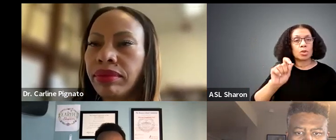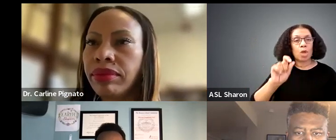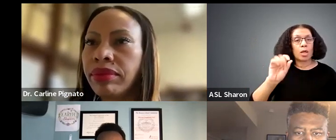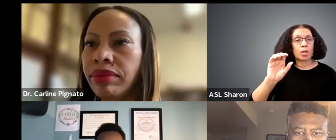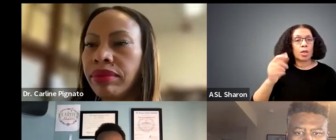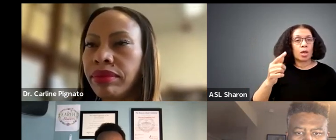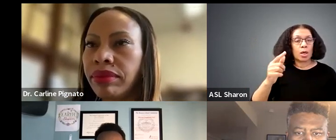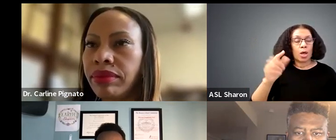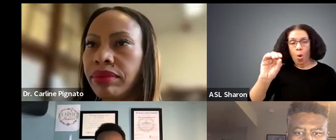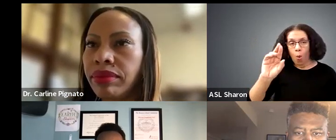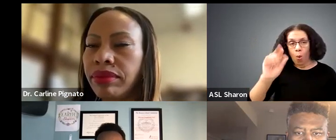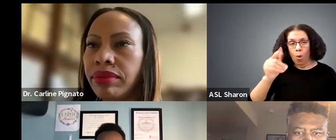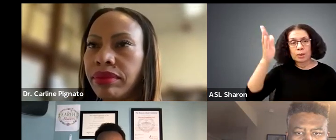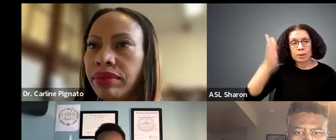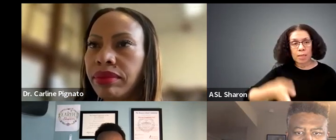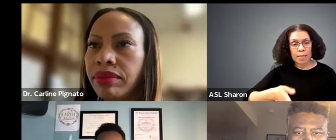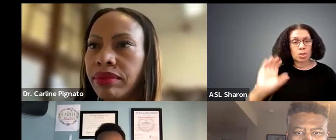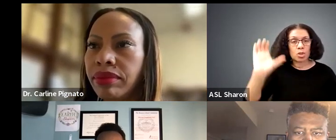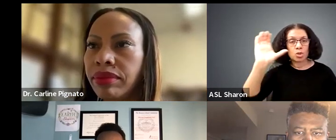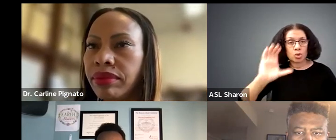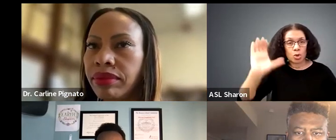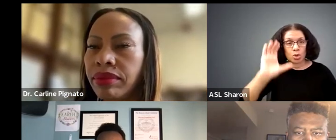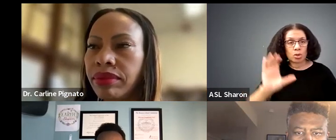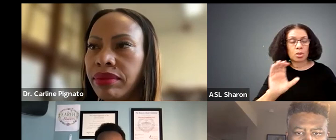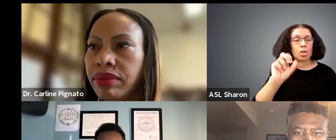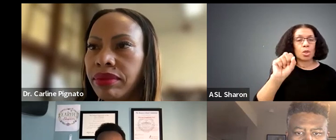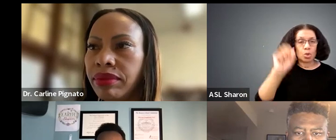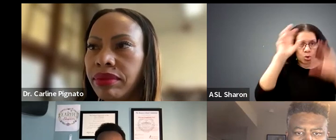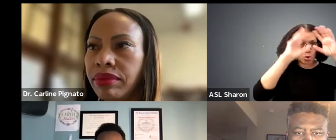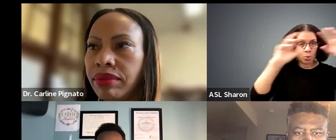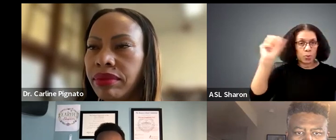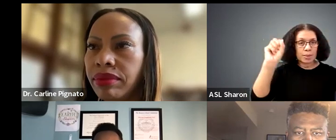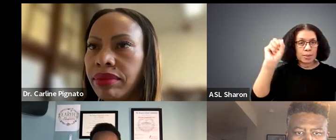bostonpublicsschools.org/soup-search. Our email, again, is